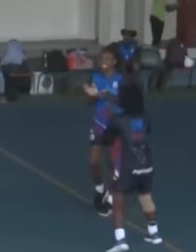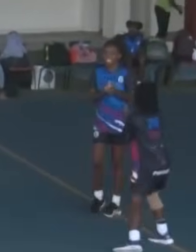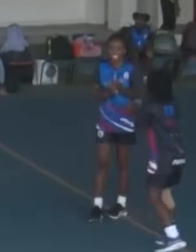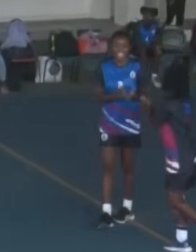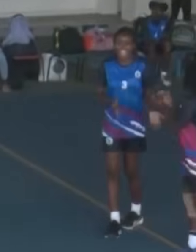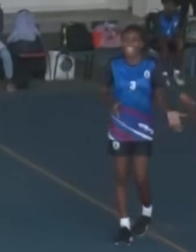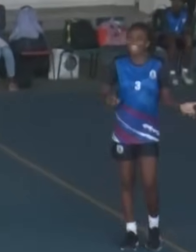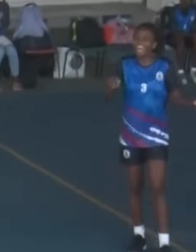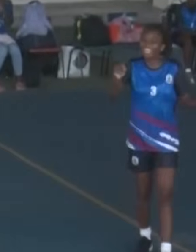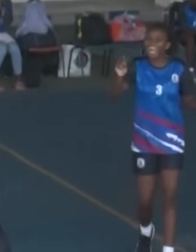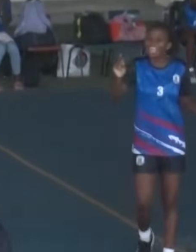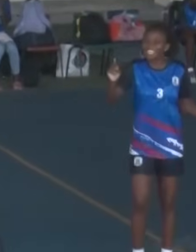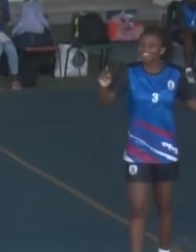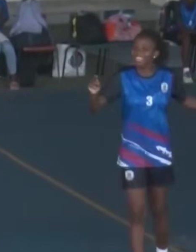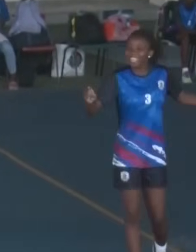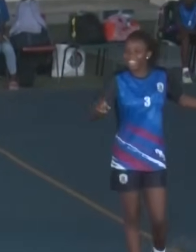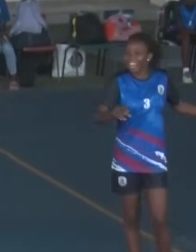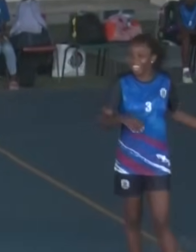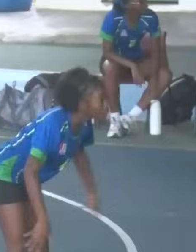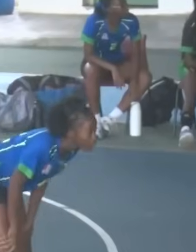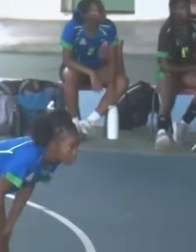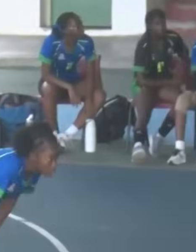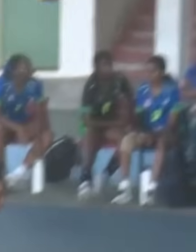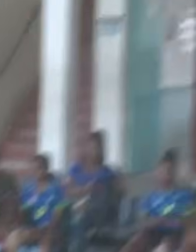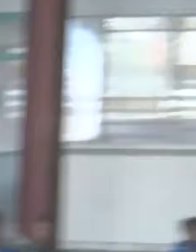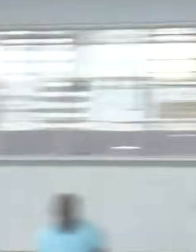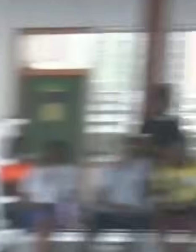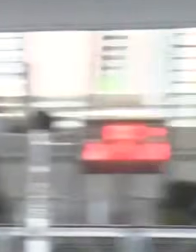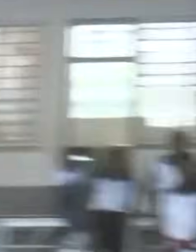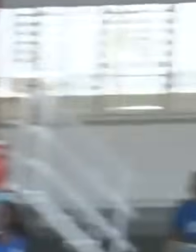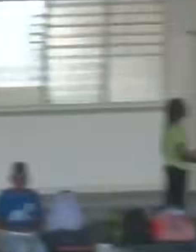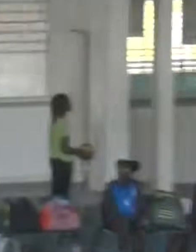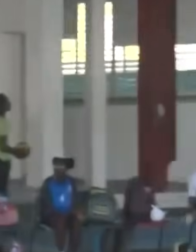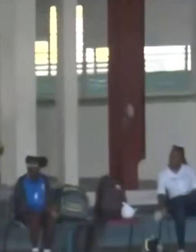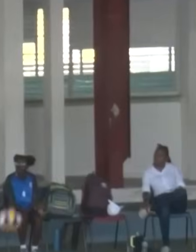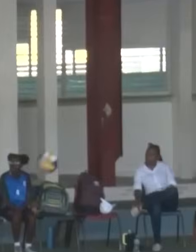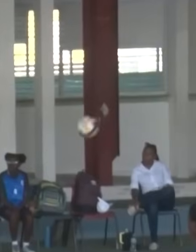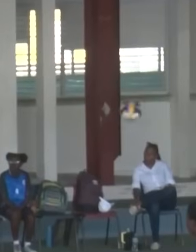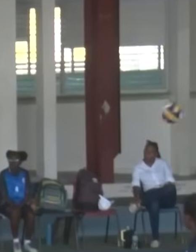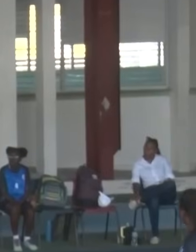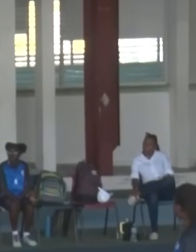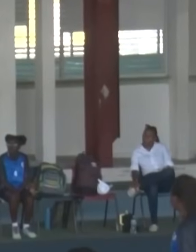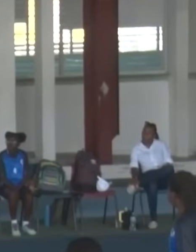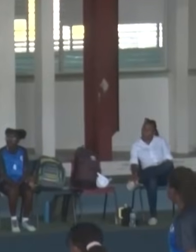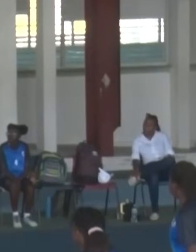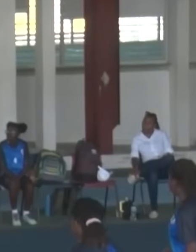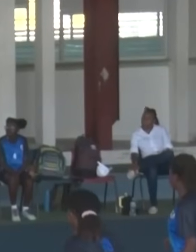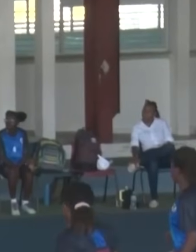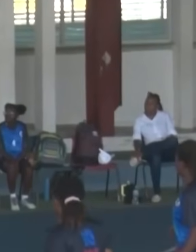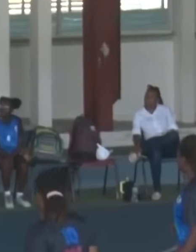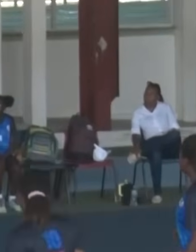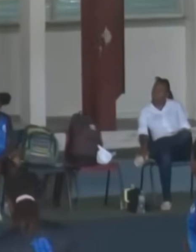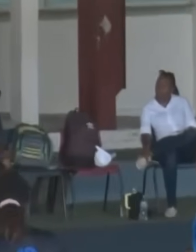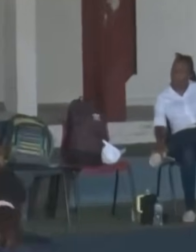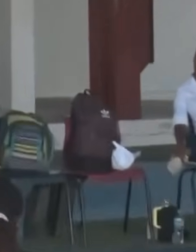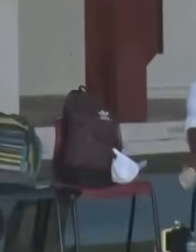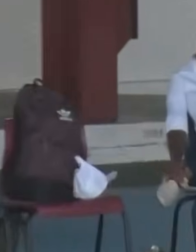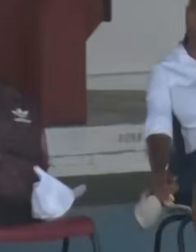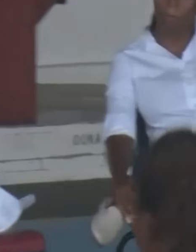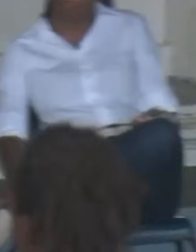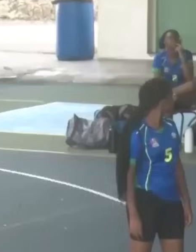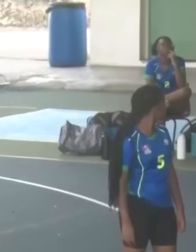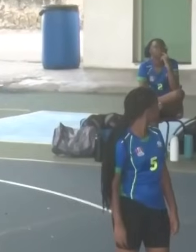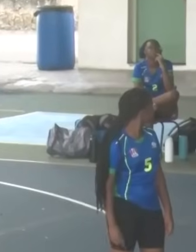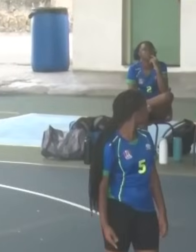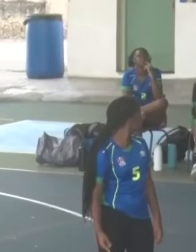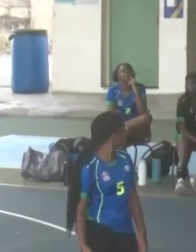that for the rest of the week. However, despite a great start to the set, Dighton Griffith faded away as SMS upped their